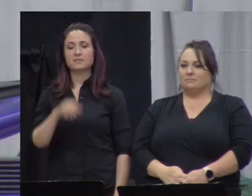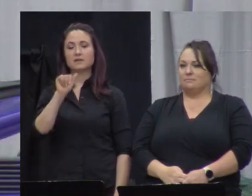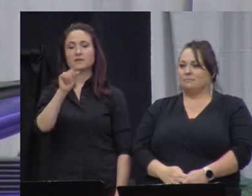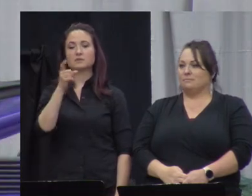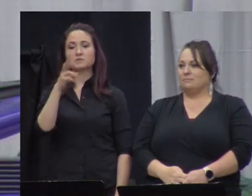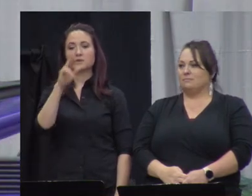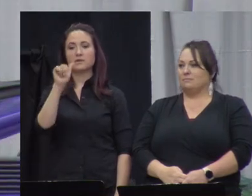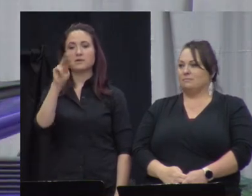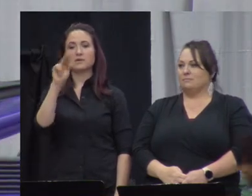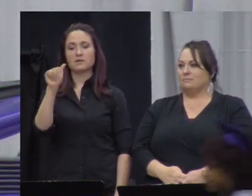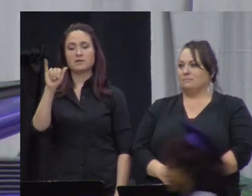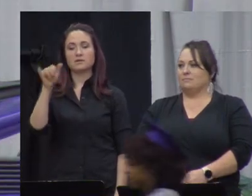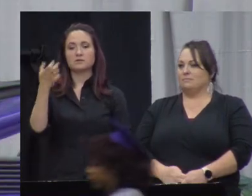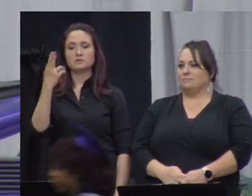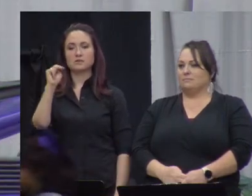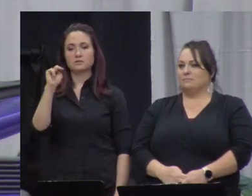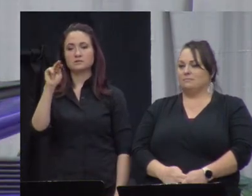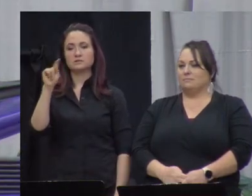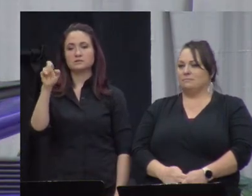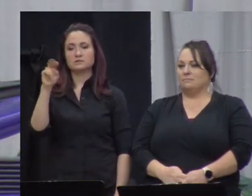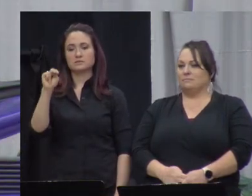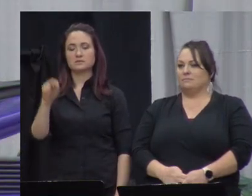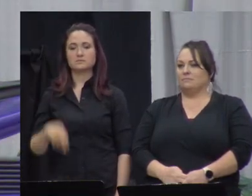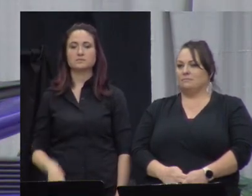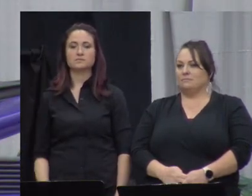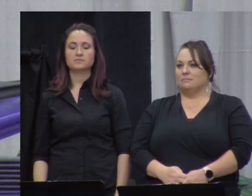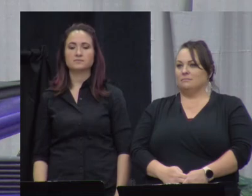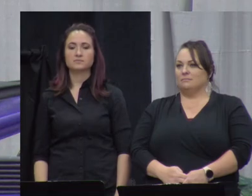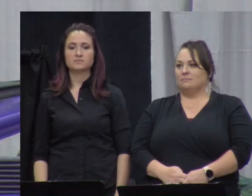Adriana Johnson.